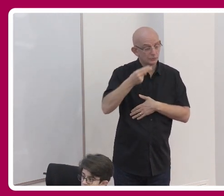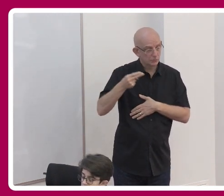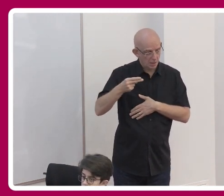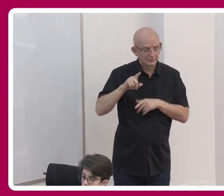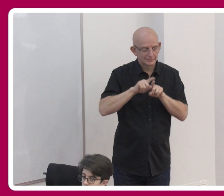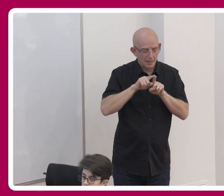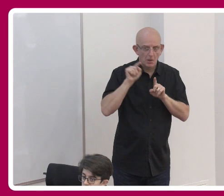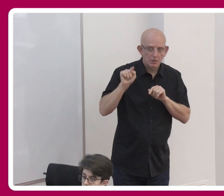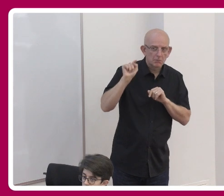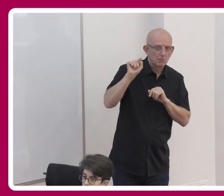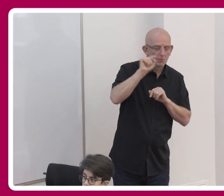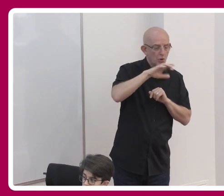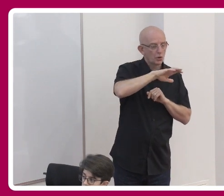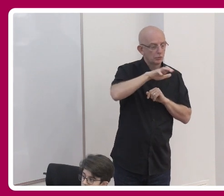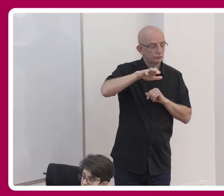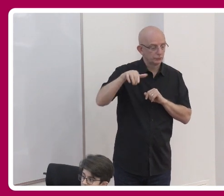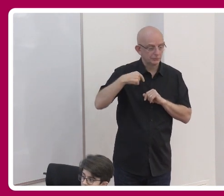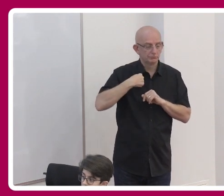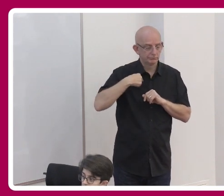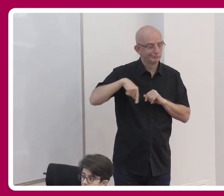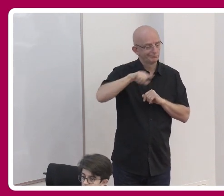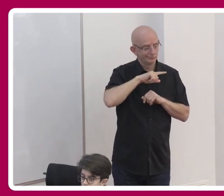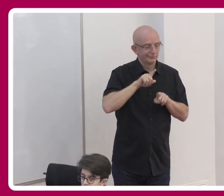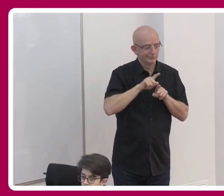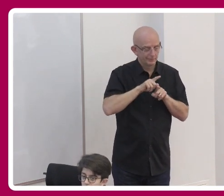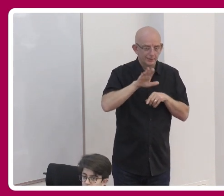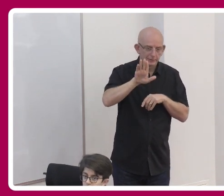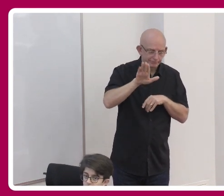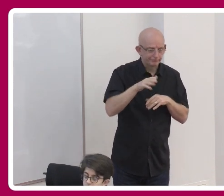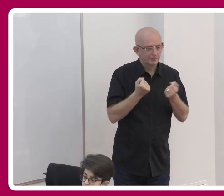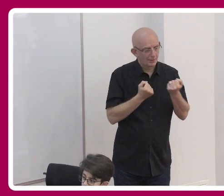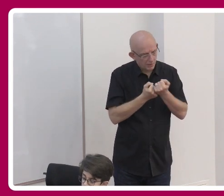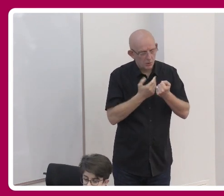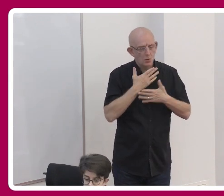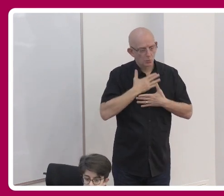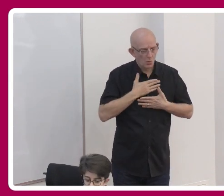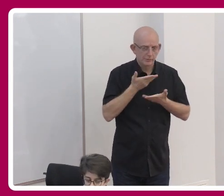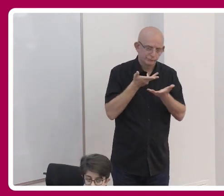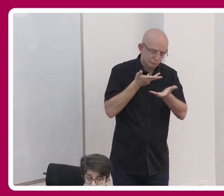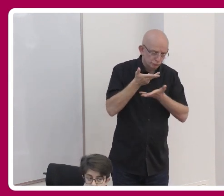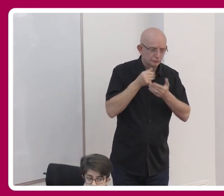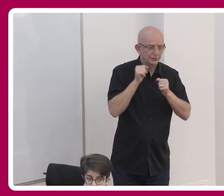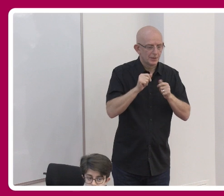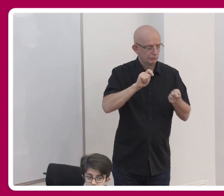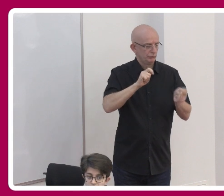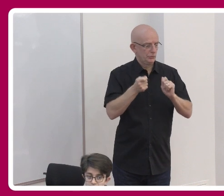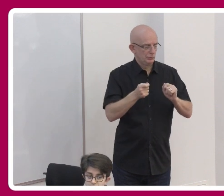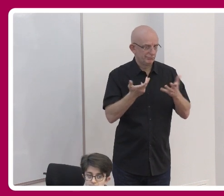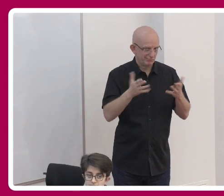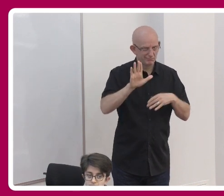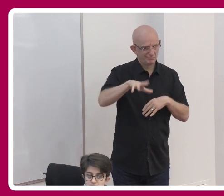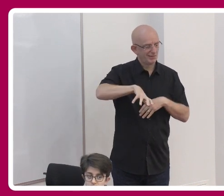approach advocacy for change both at national level and at international level. At international level, we've been really consistent